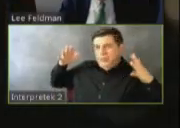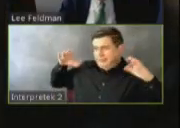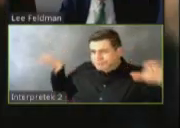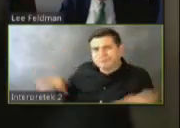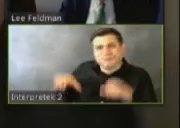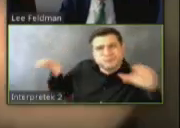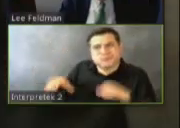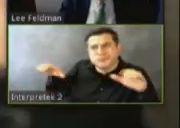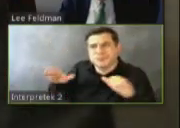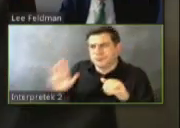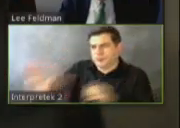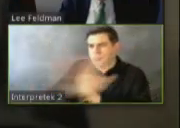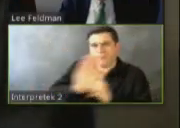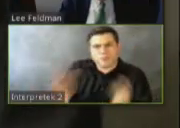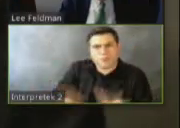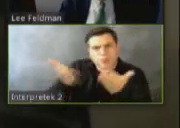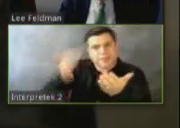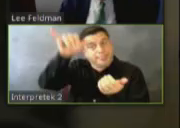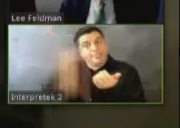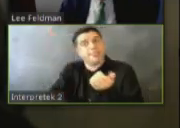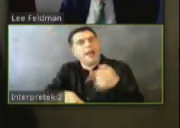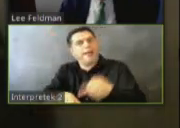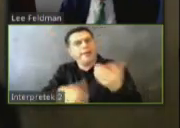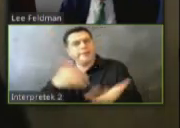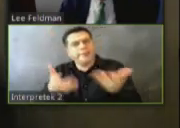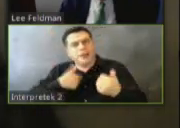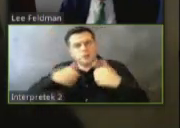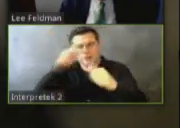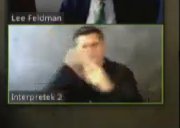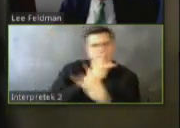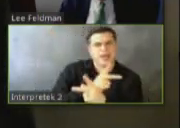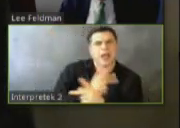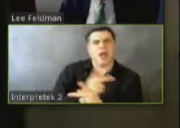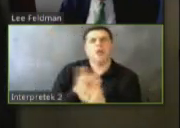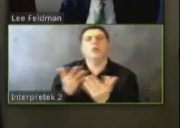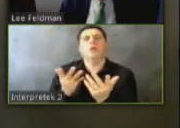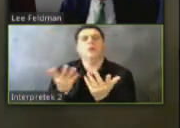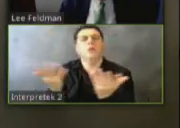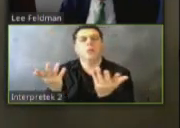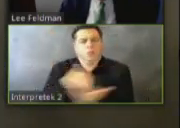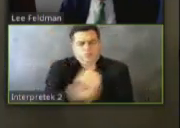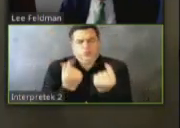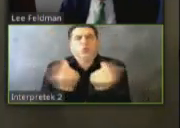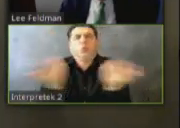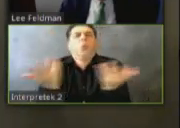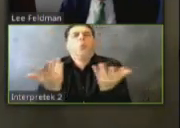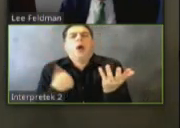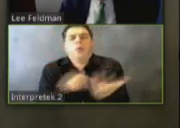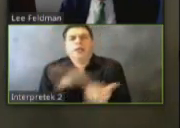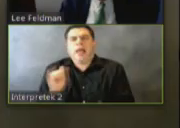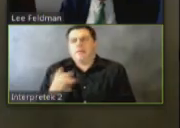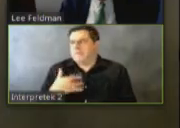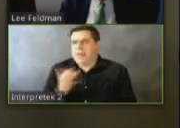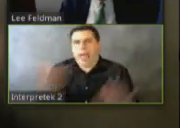figure out, what are we doing here? I feel like we're stuck in the mud,